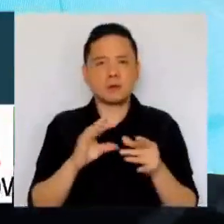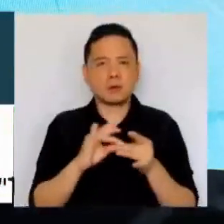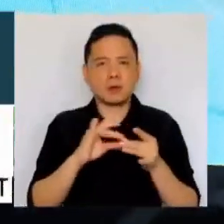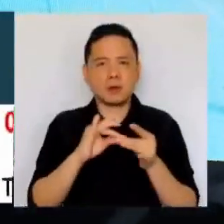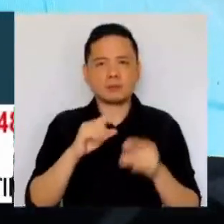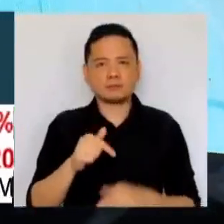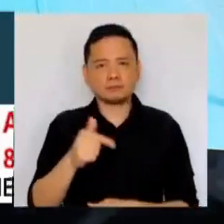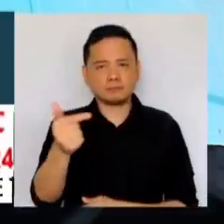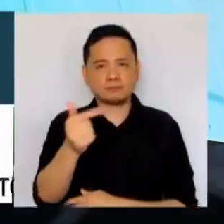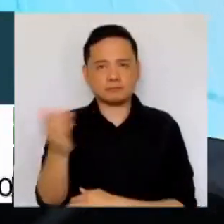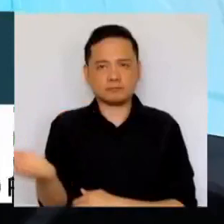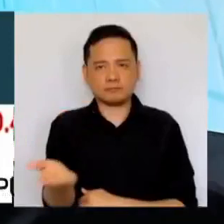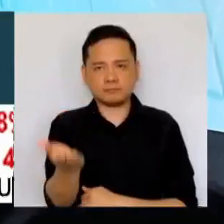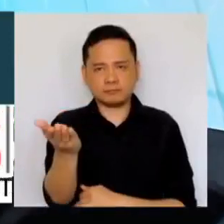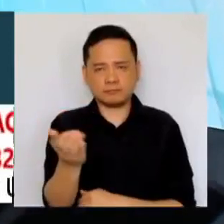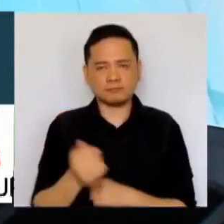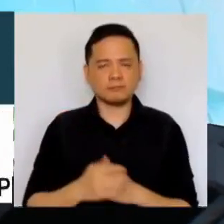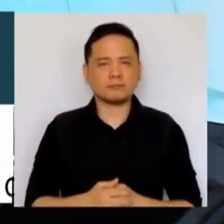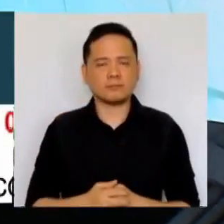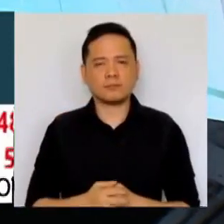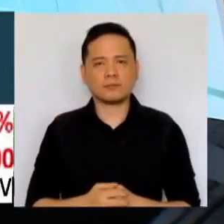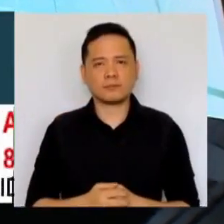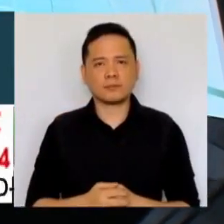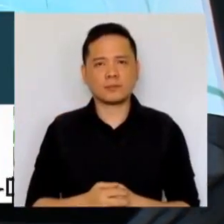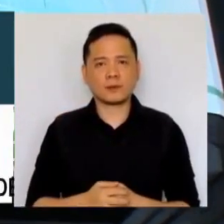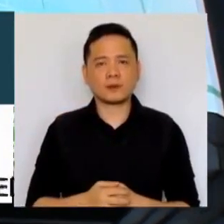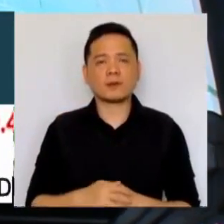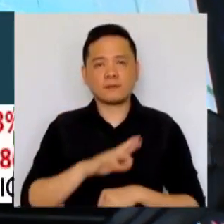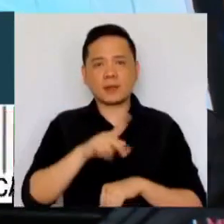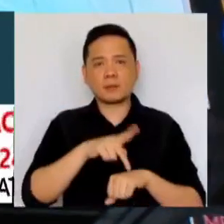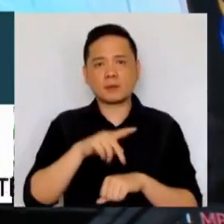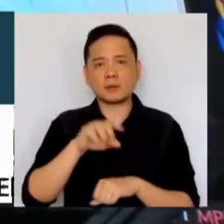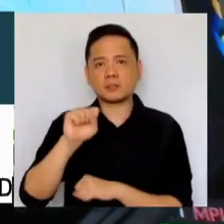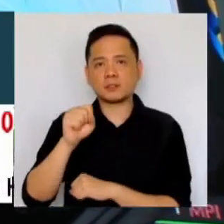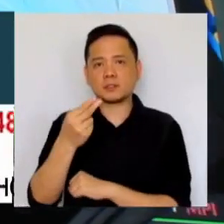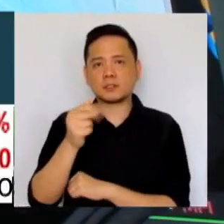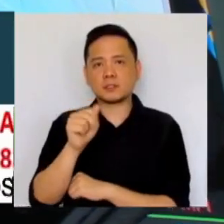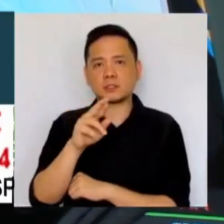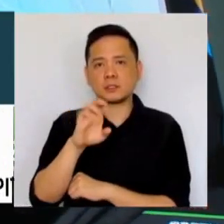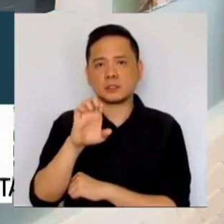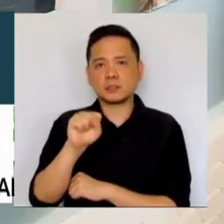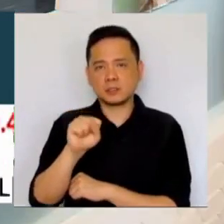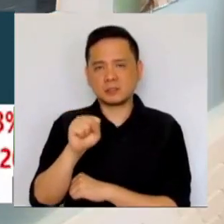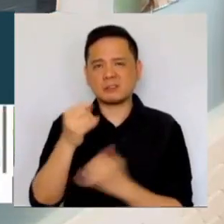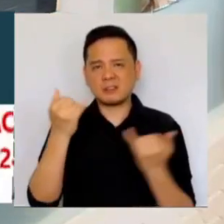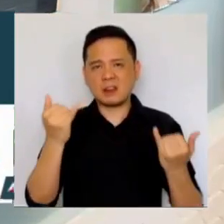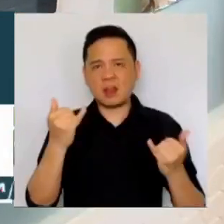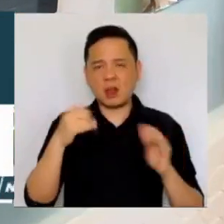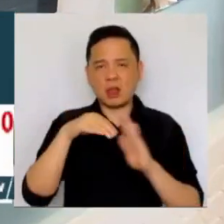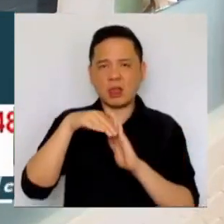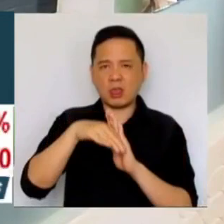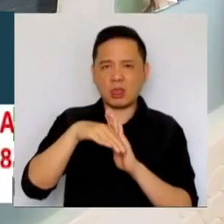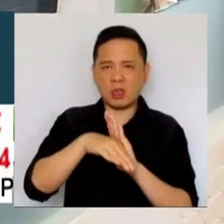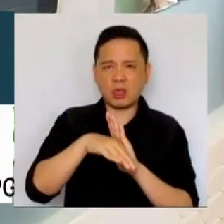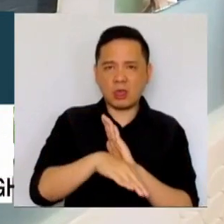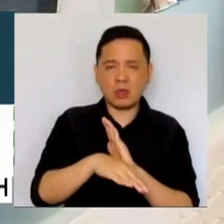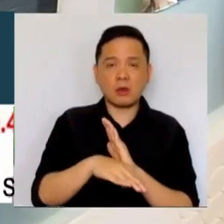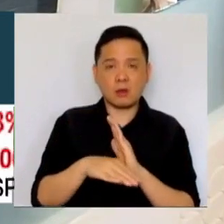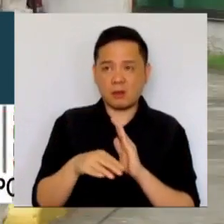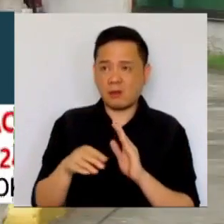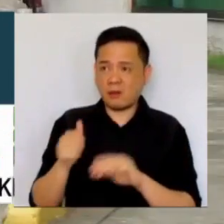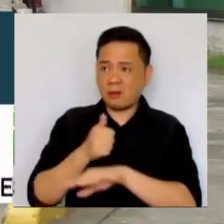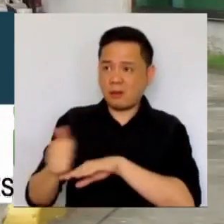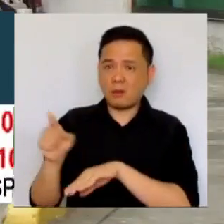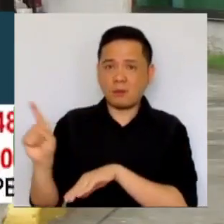Philippine shares were on a steep losing streak prior to Thursday's bounce. It was largely blamed on the new COVID-19 variant